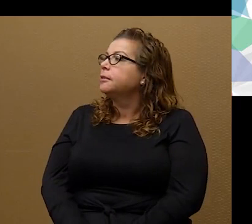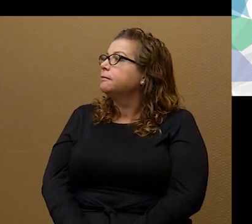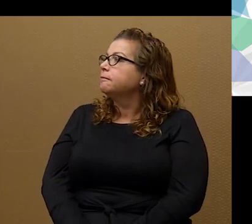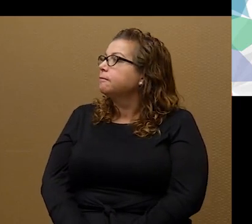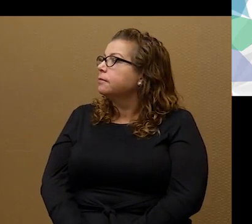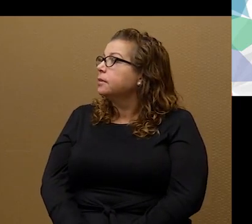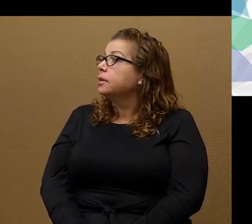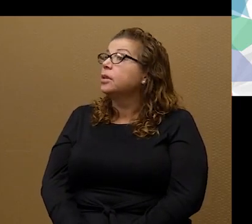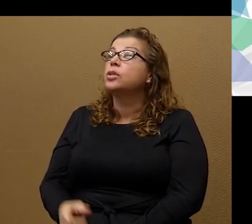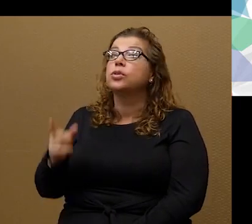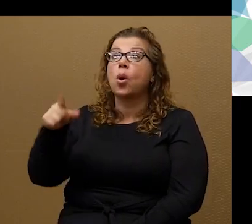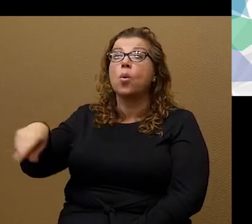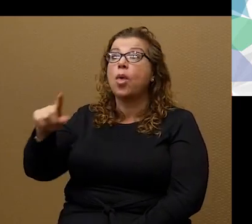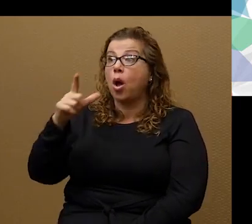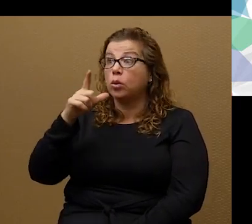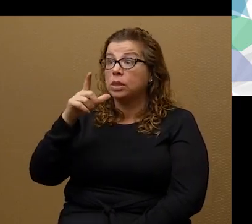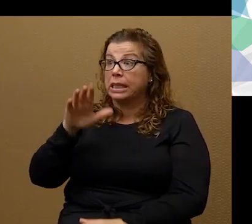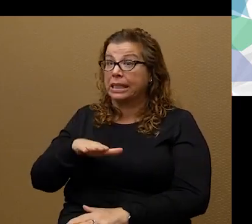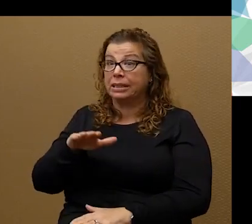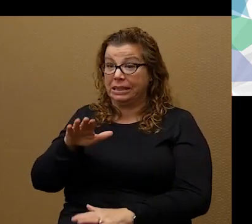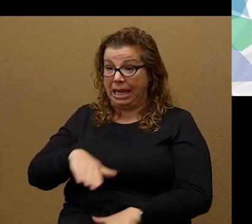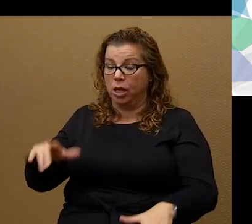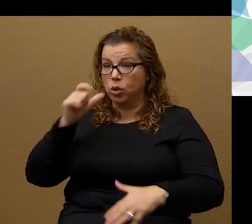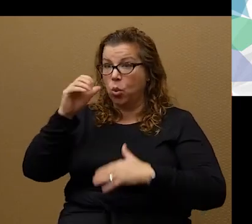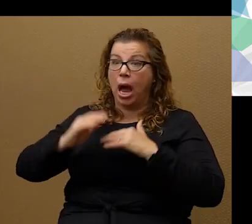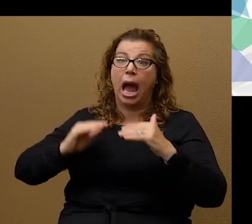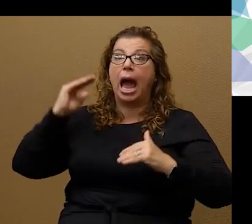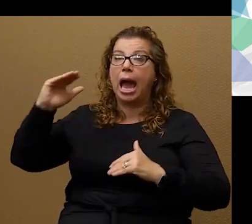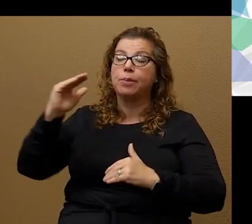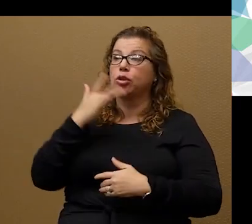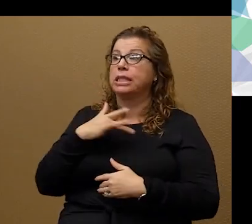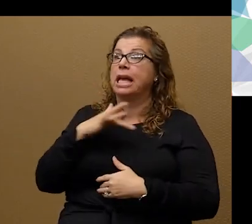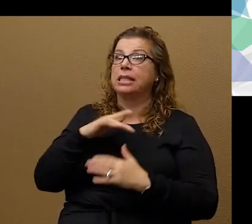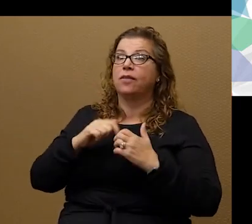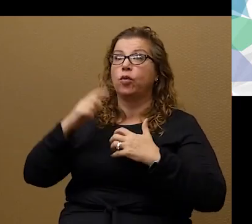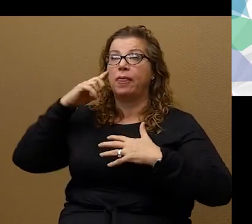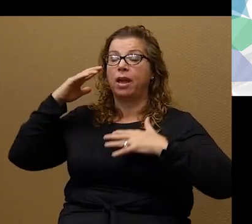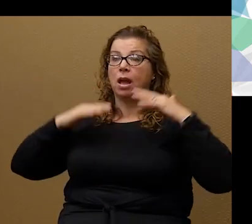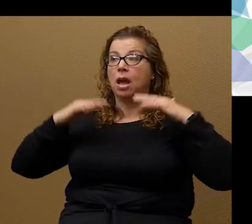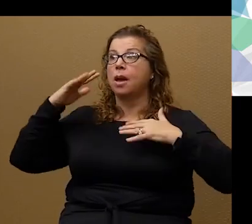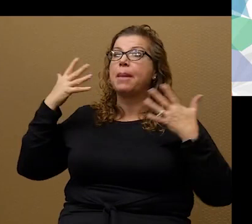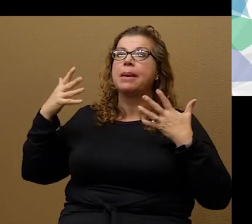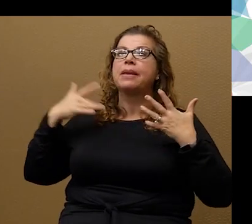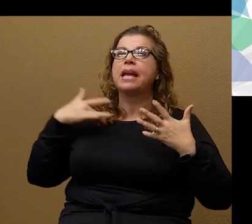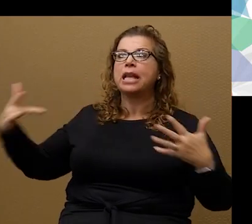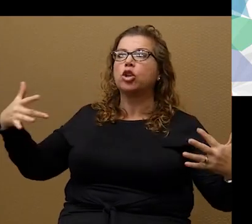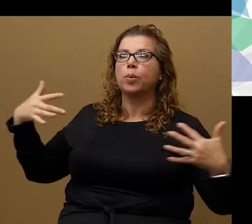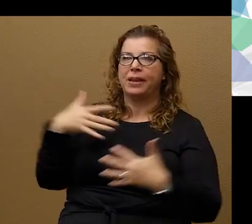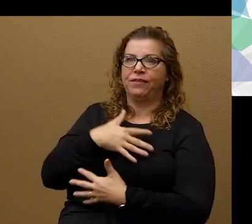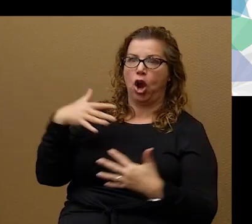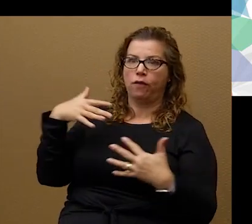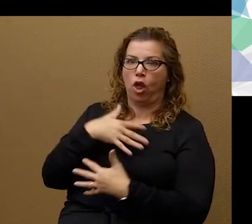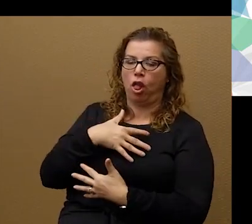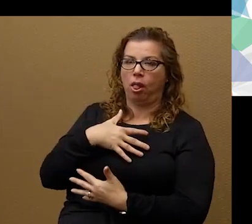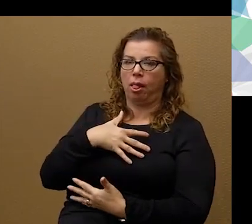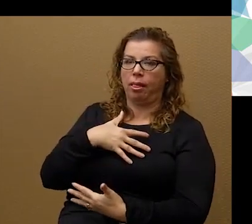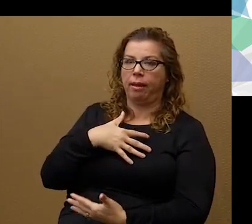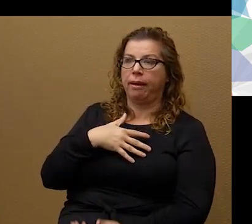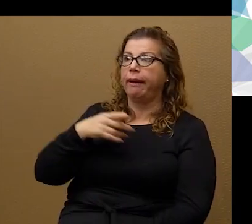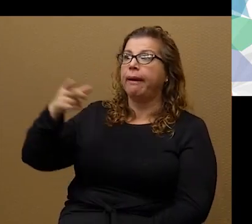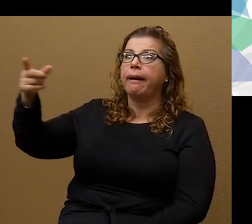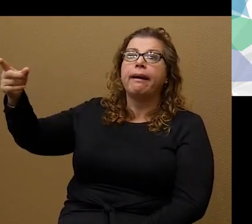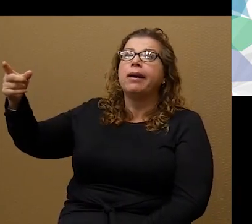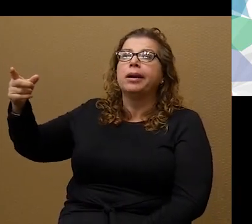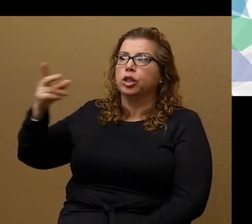So our hypersensitive, they might be fearful. They might have fearful reactions to,